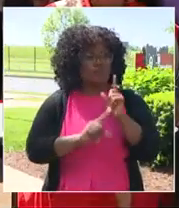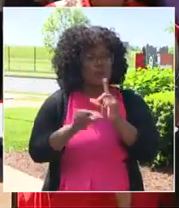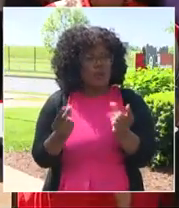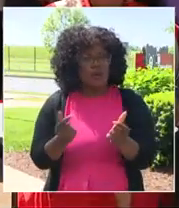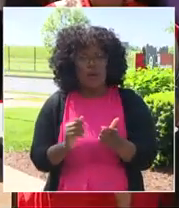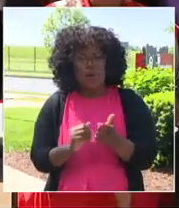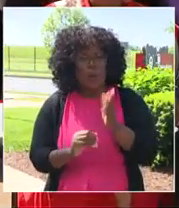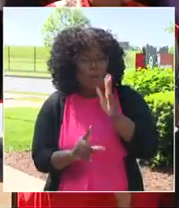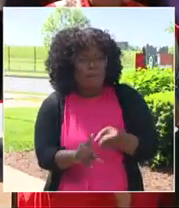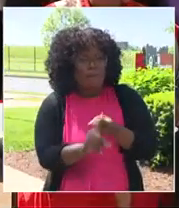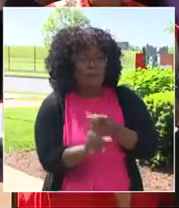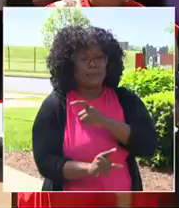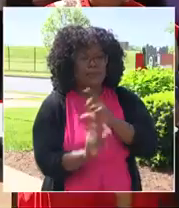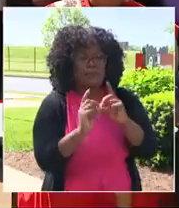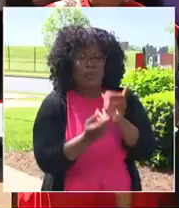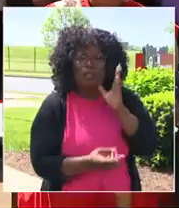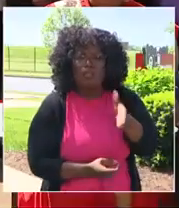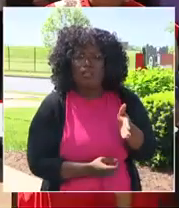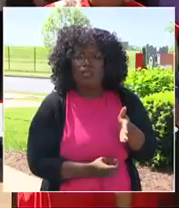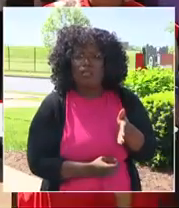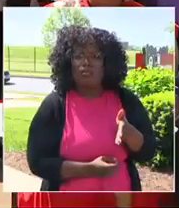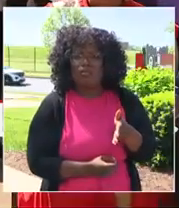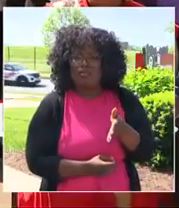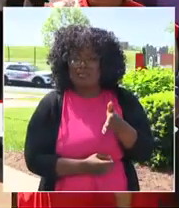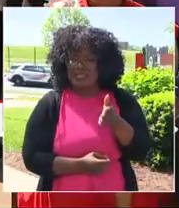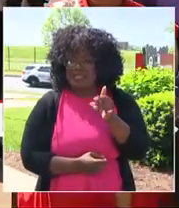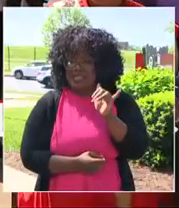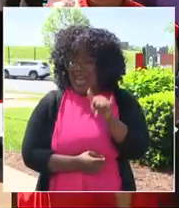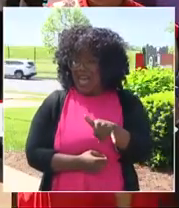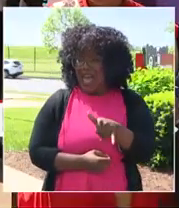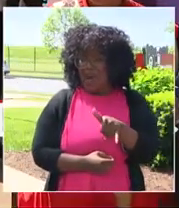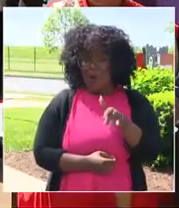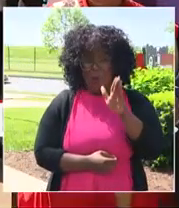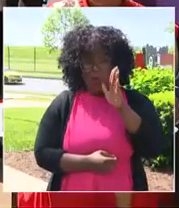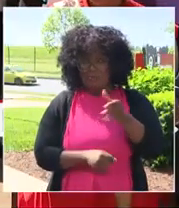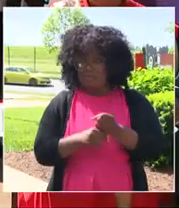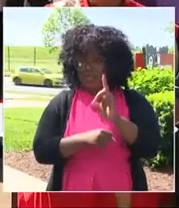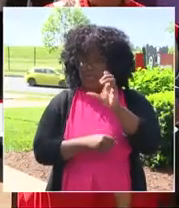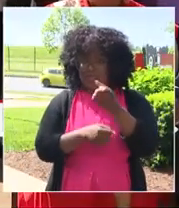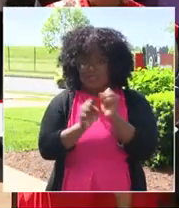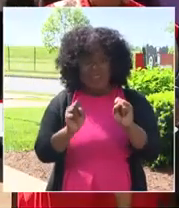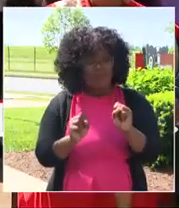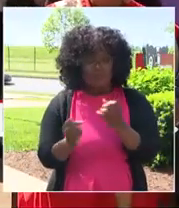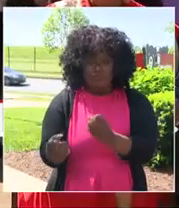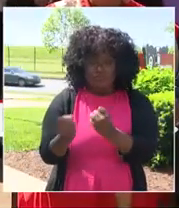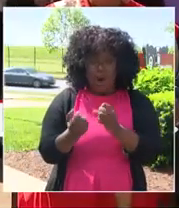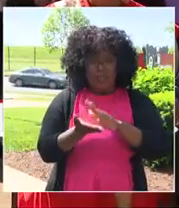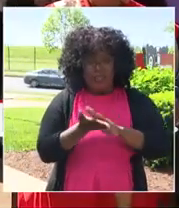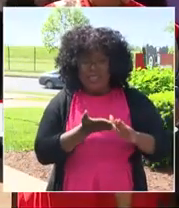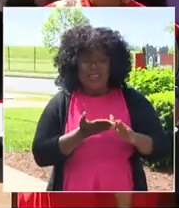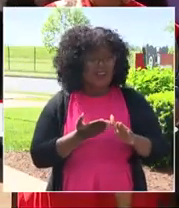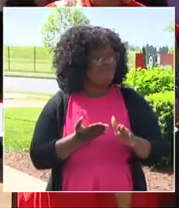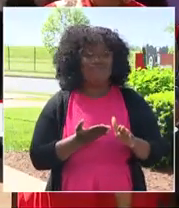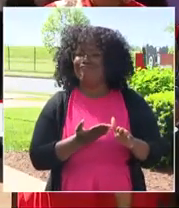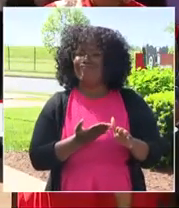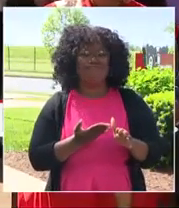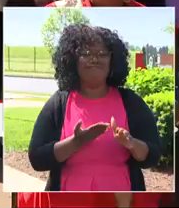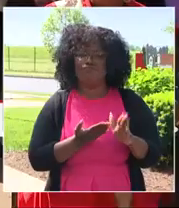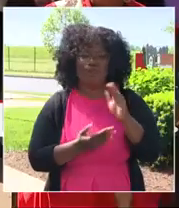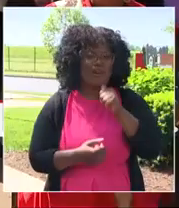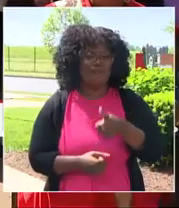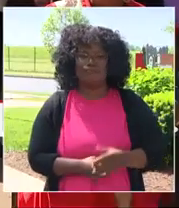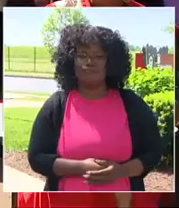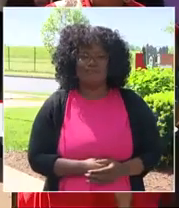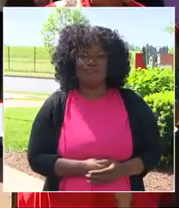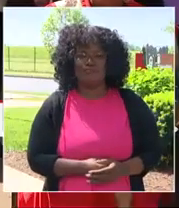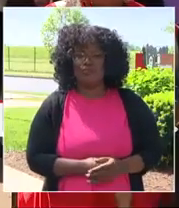that won't make D.C. safer, stronger, or more beautiful. We agree that waste, fraud, and abuse